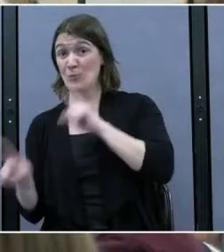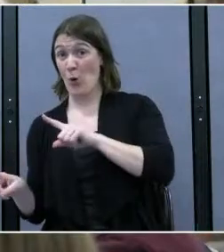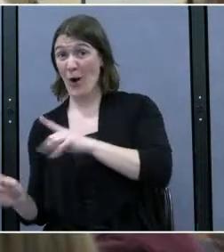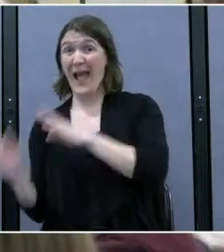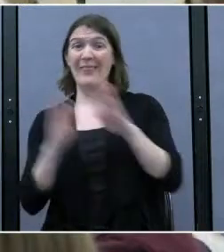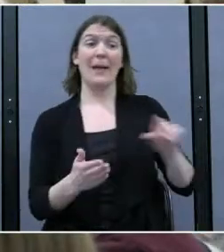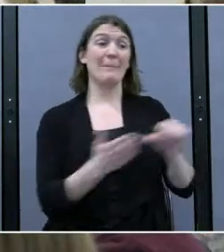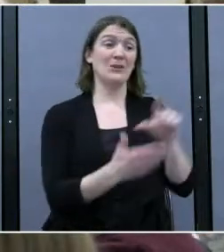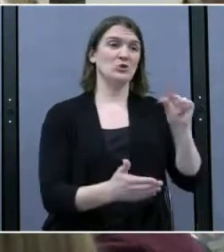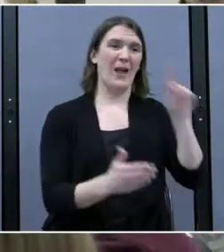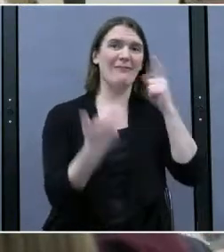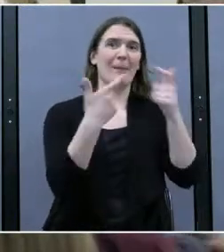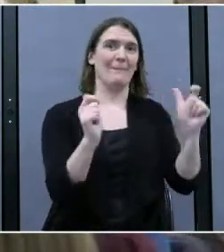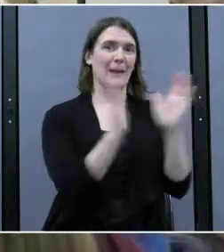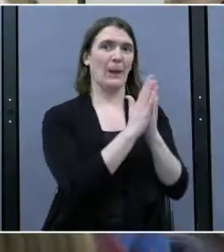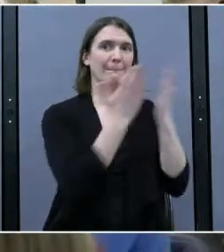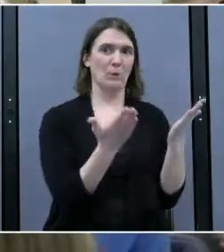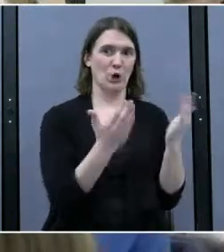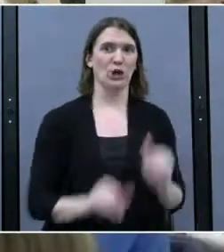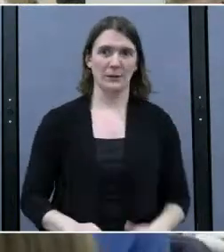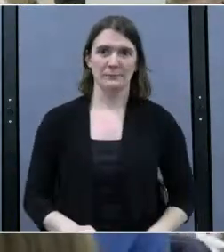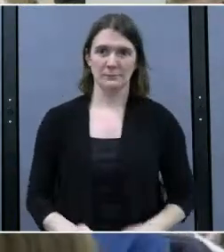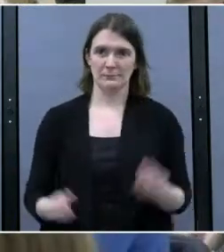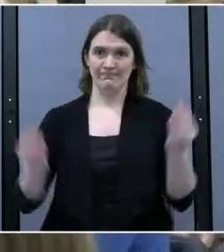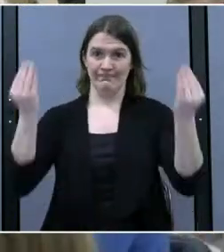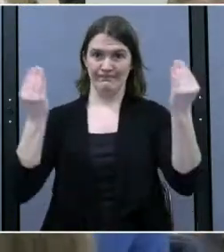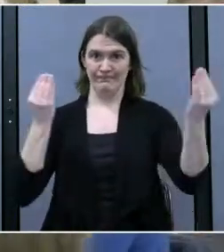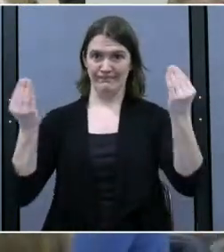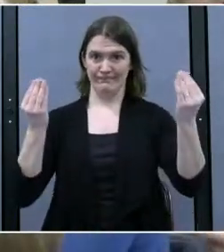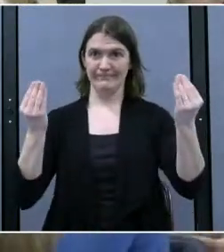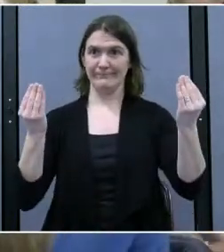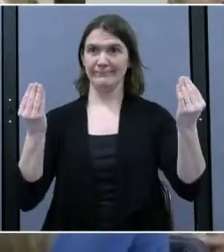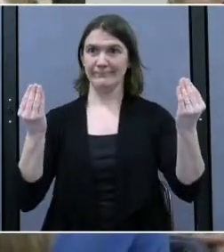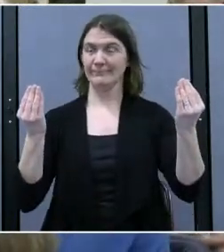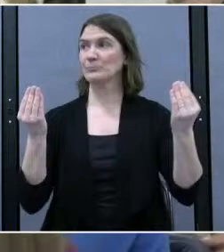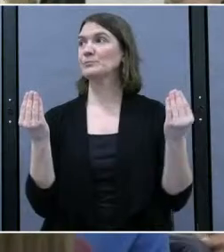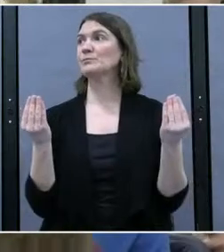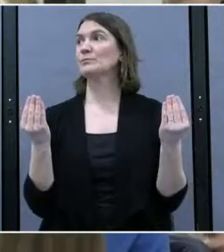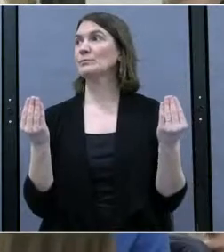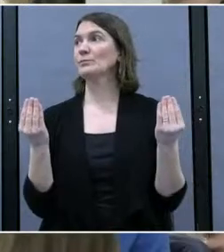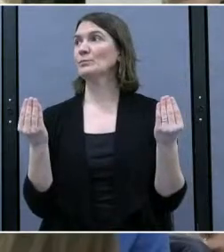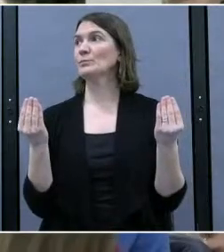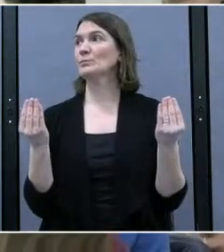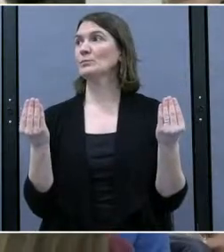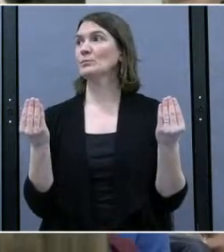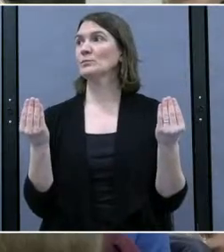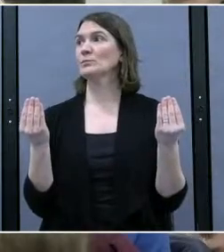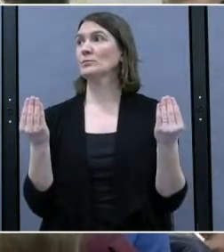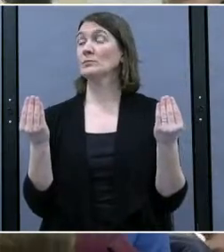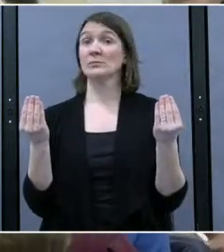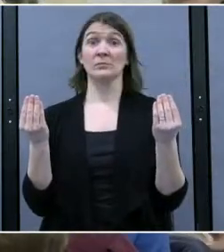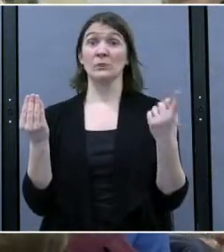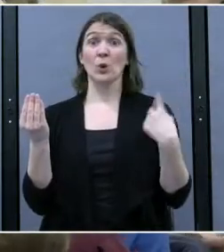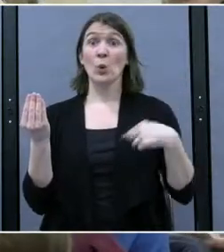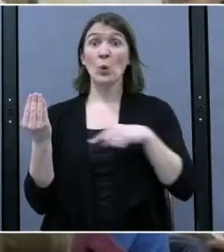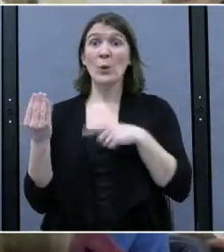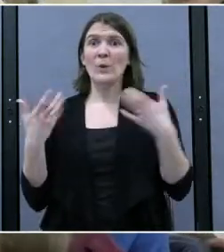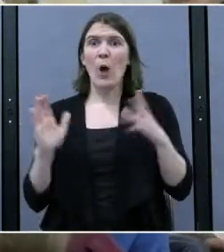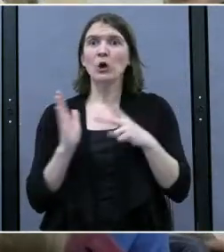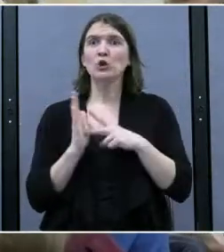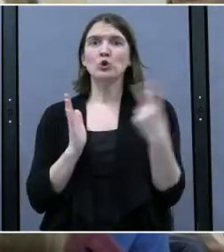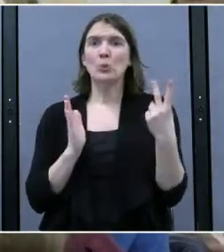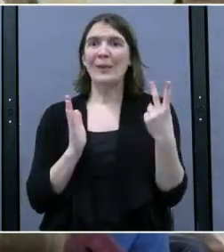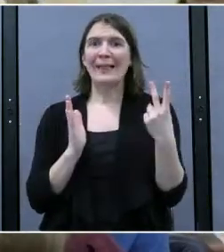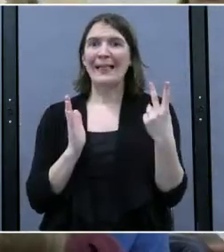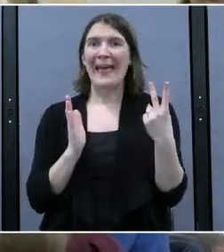the big giant book. And we didn't want to duplicate this